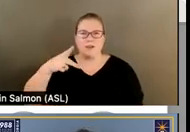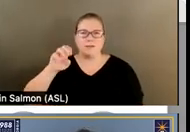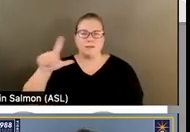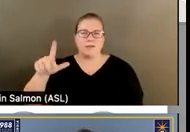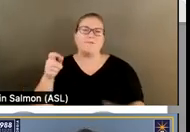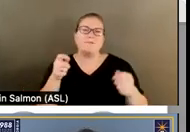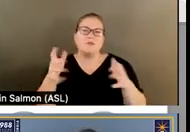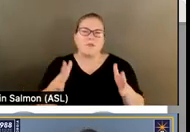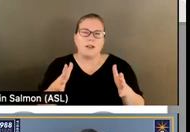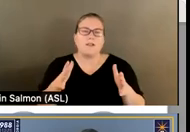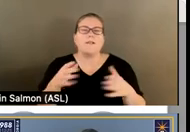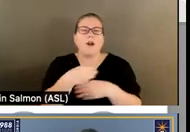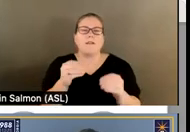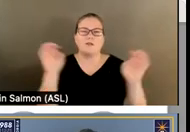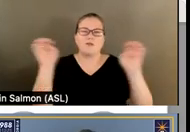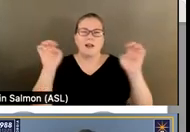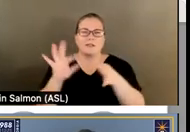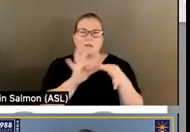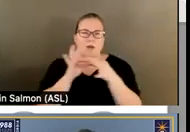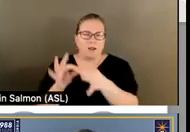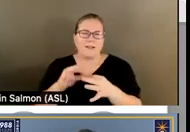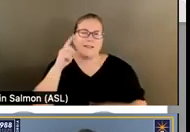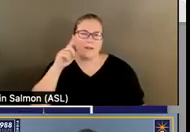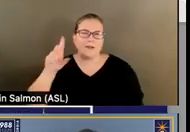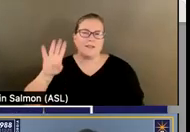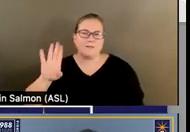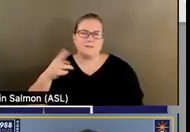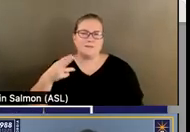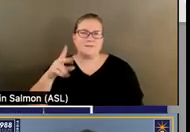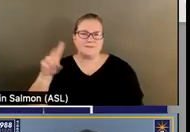of Crisis Coordination for DBHDD. Next slide, please.